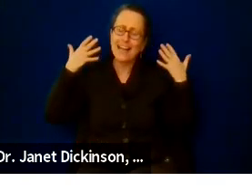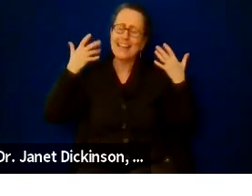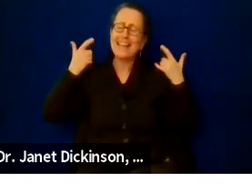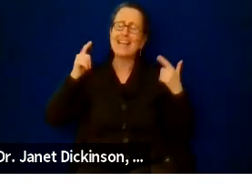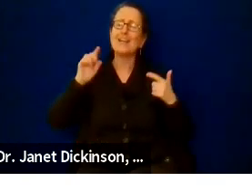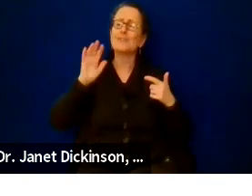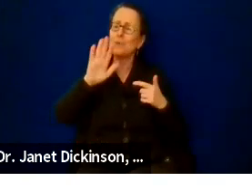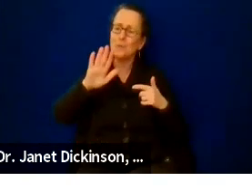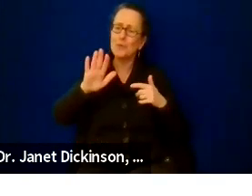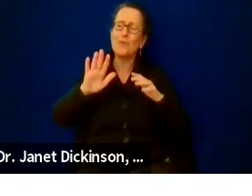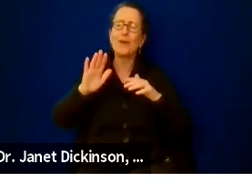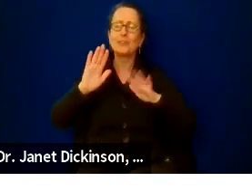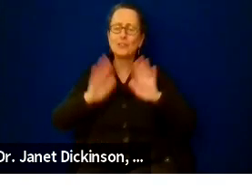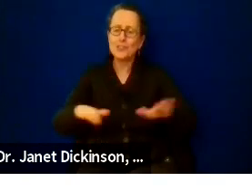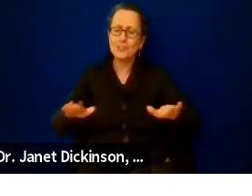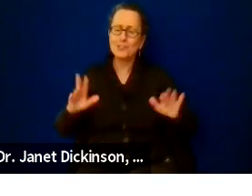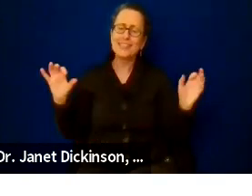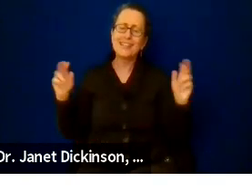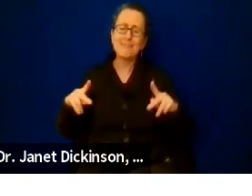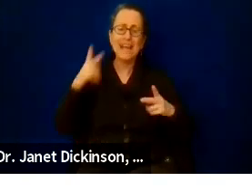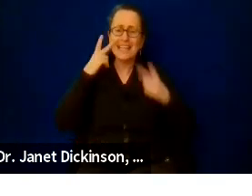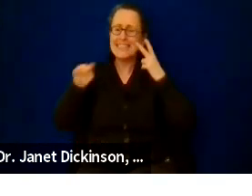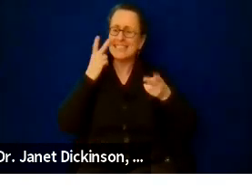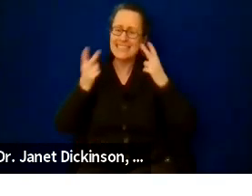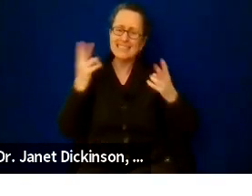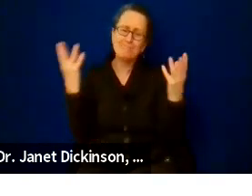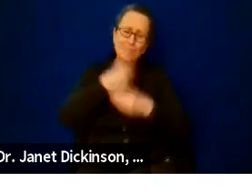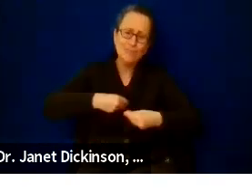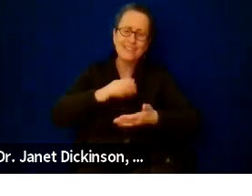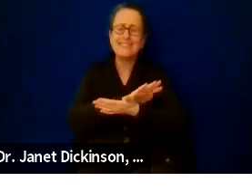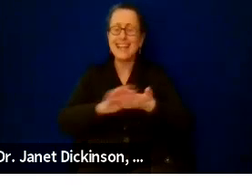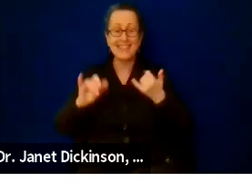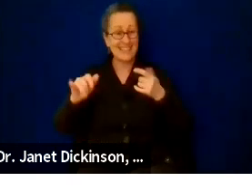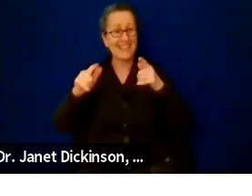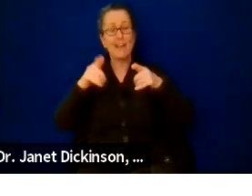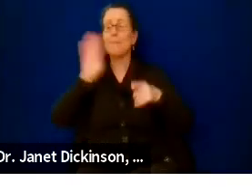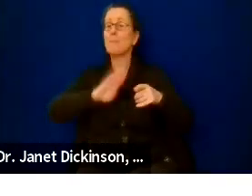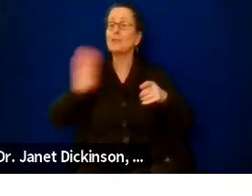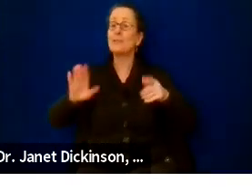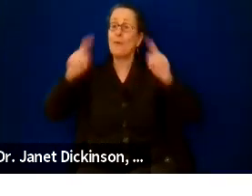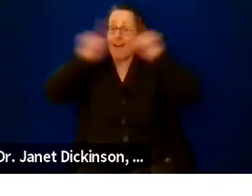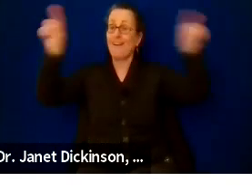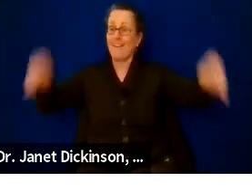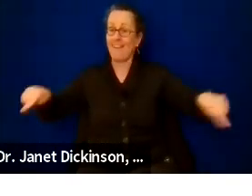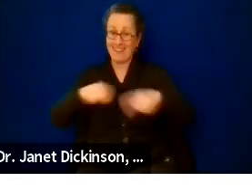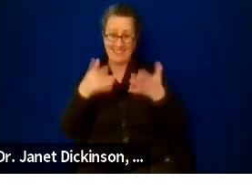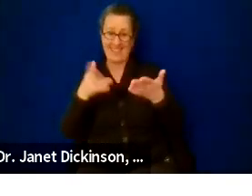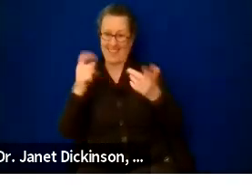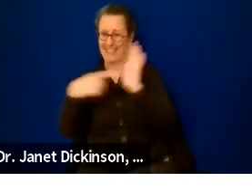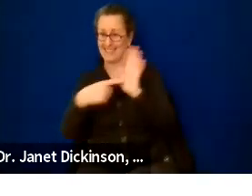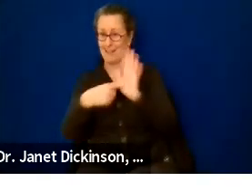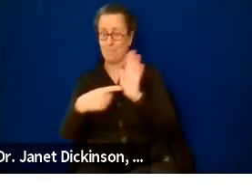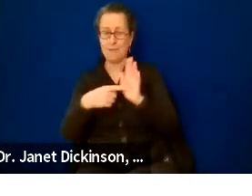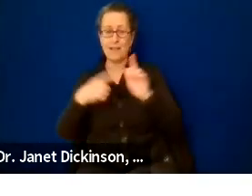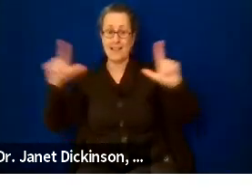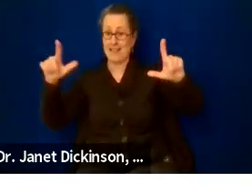in all of the schools. I'm beginning to see some bulletin boards go up that are welcoming students back. You can see in the upper left-hand corner,